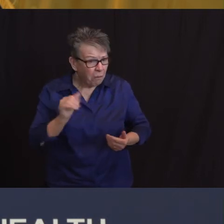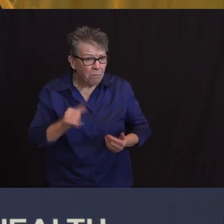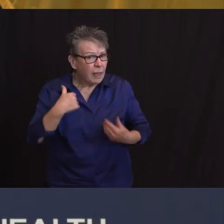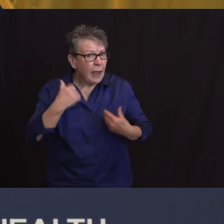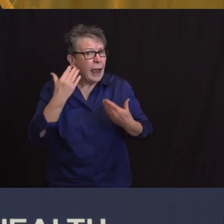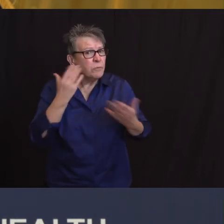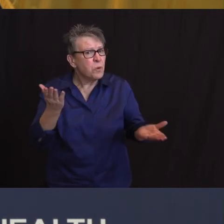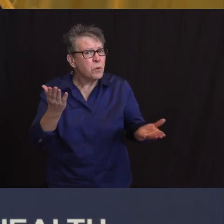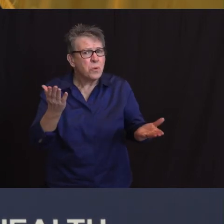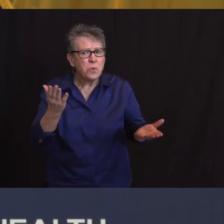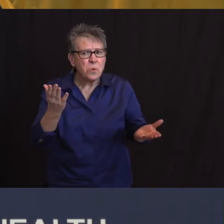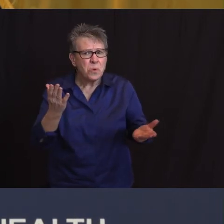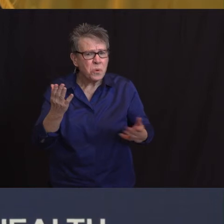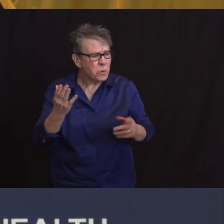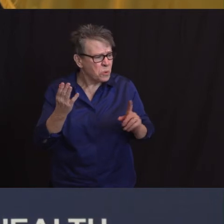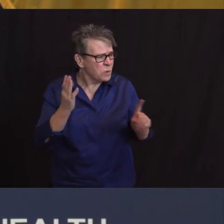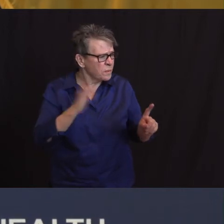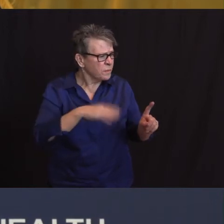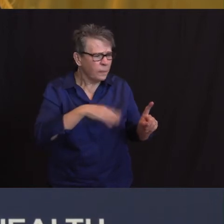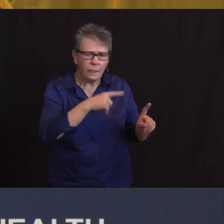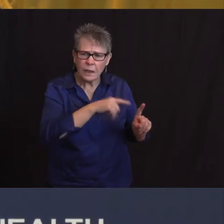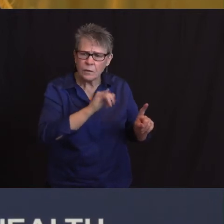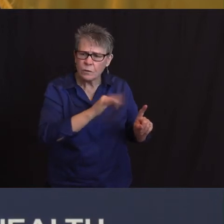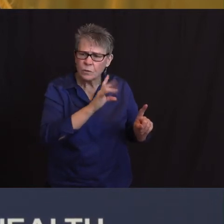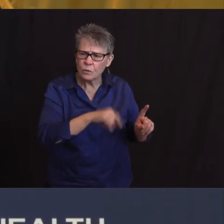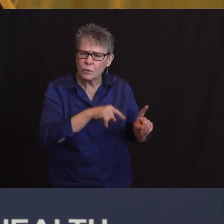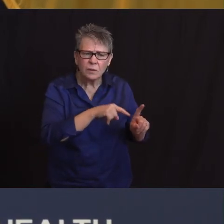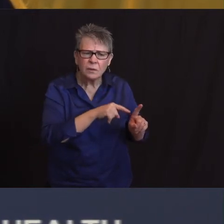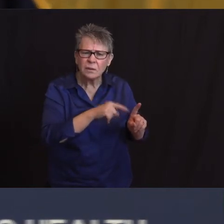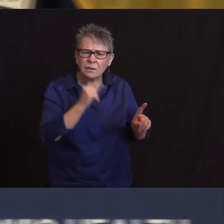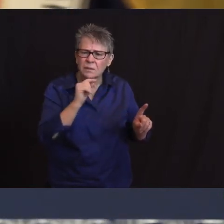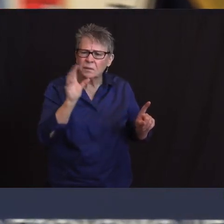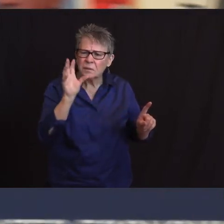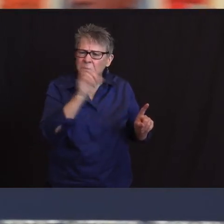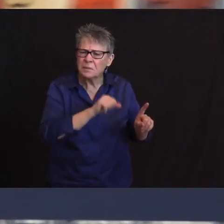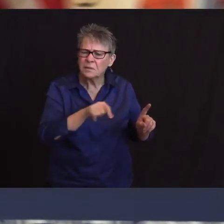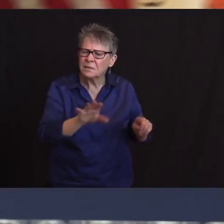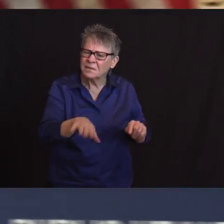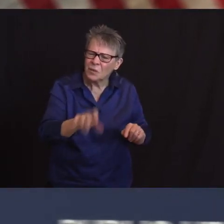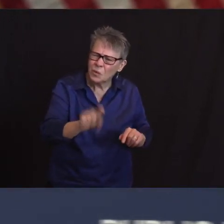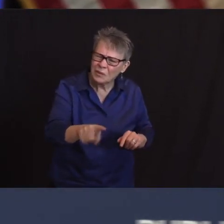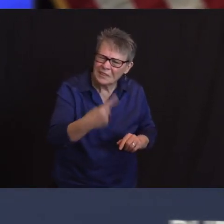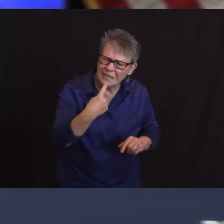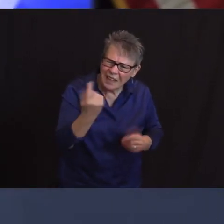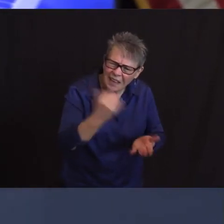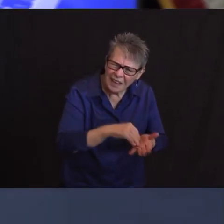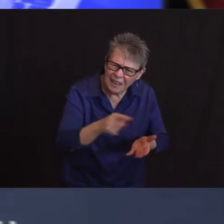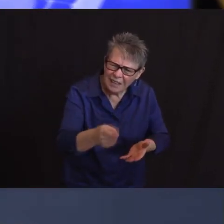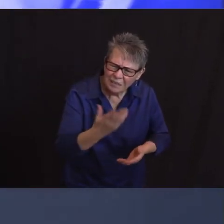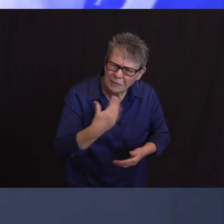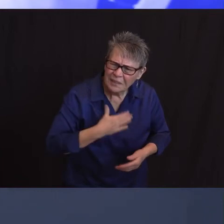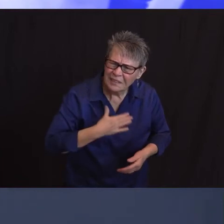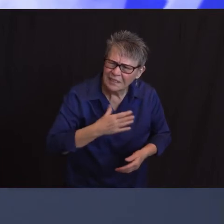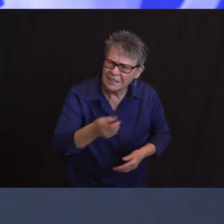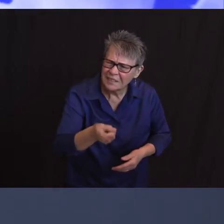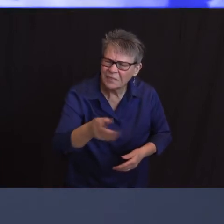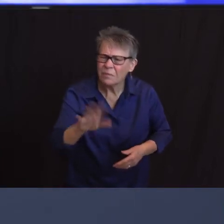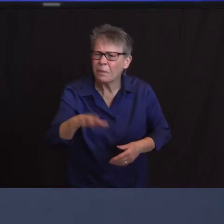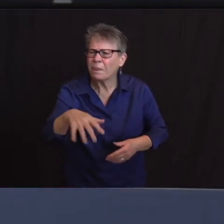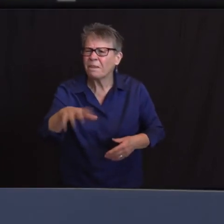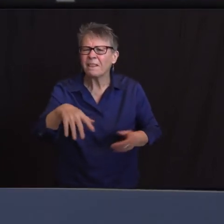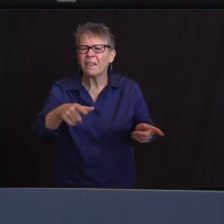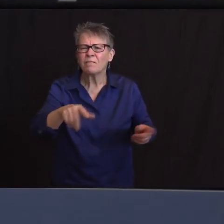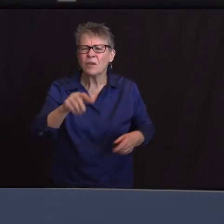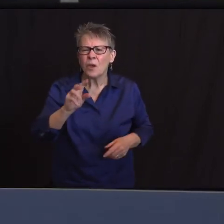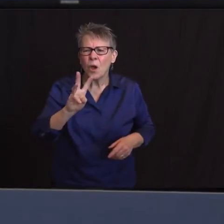I didn't get it. One more time, Matt. On the Walgreens? No, the next one, the last one you asked, you said